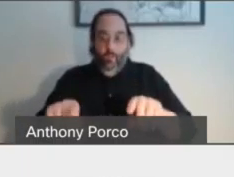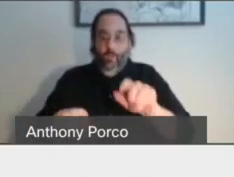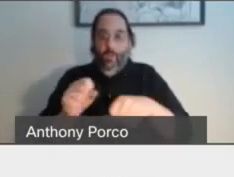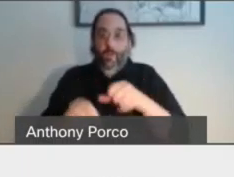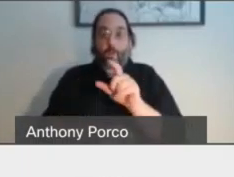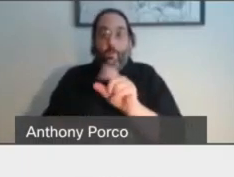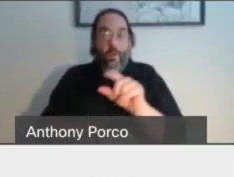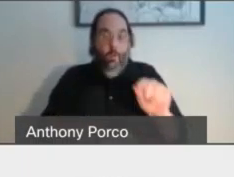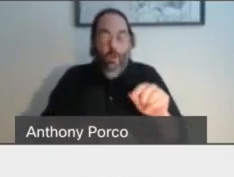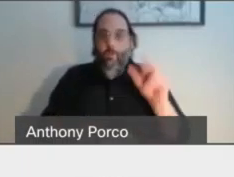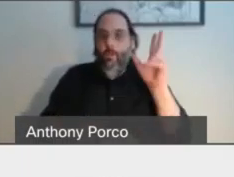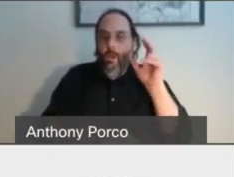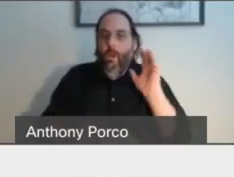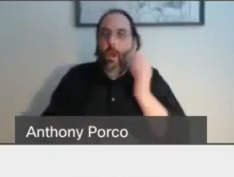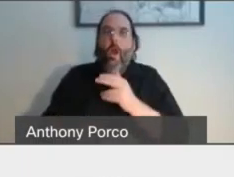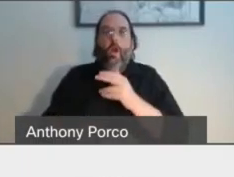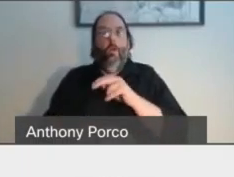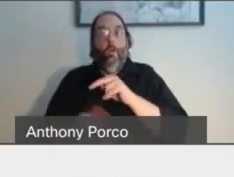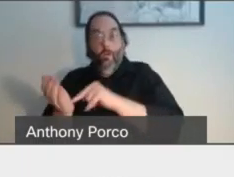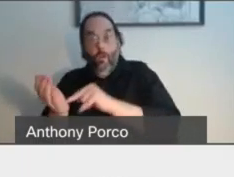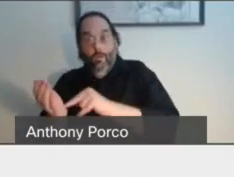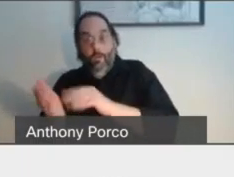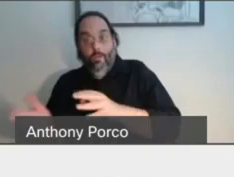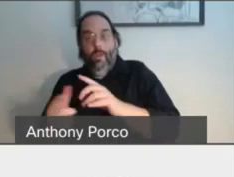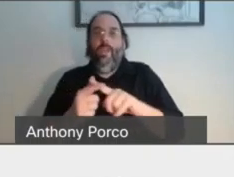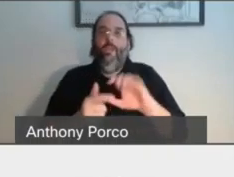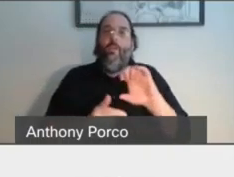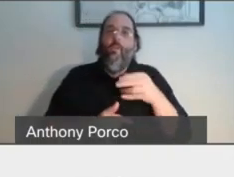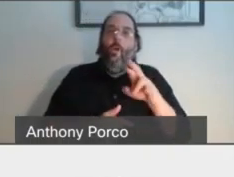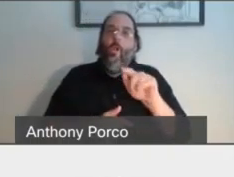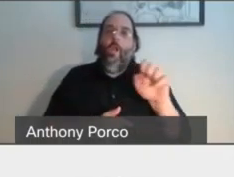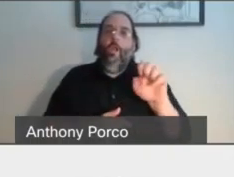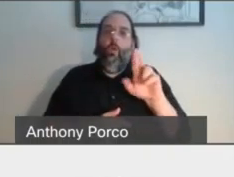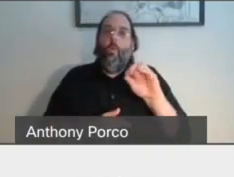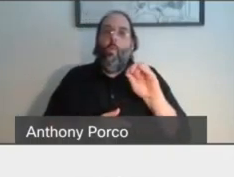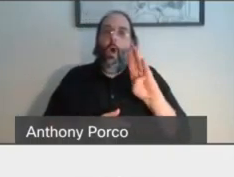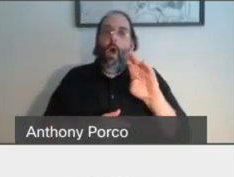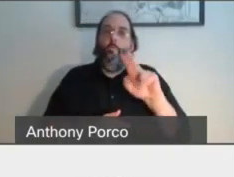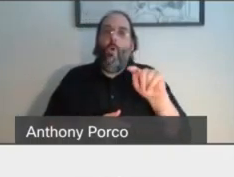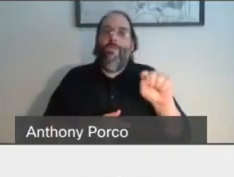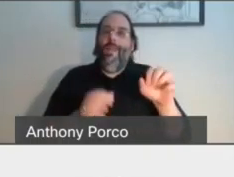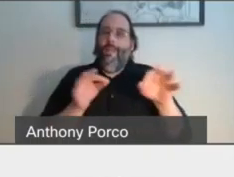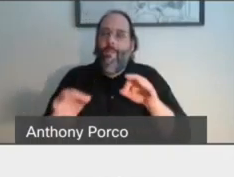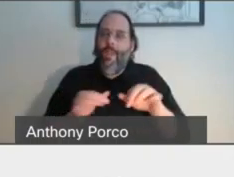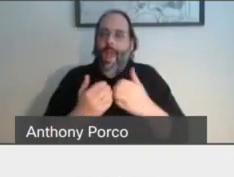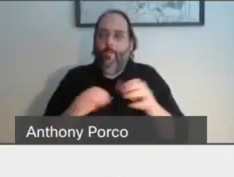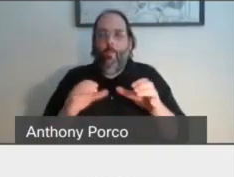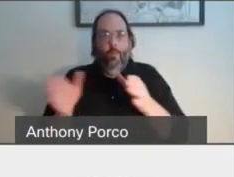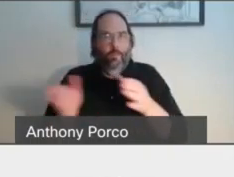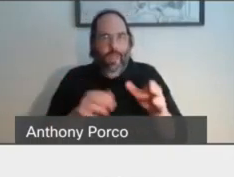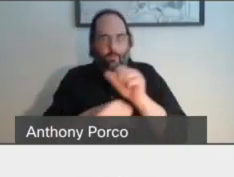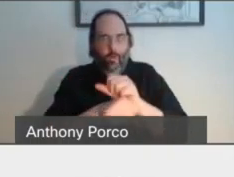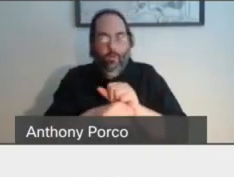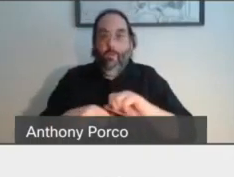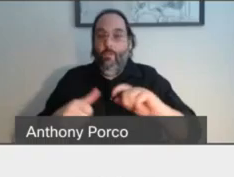going to hear from some of our nurses, followed by Charlotte Roberts, who will give us an overview of how the performance plan works. So first up, let's hear